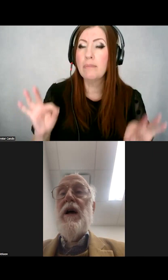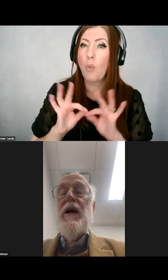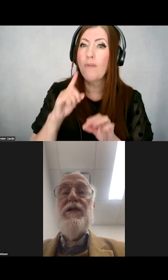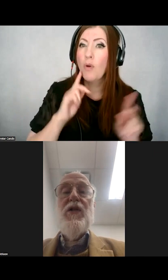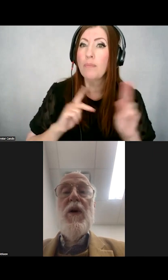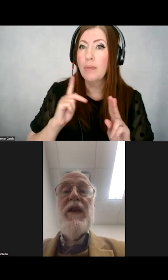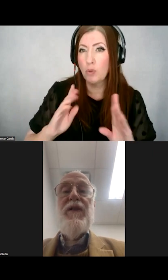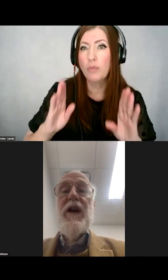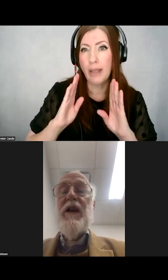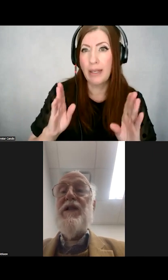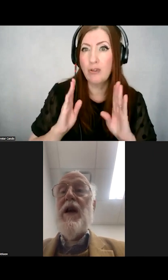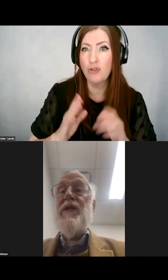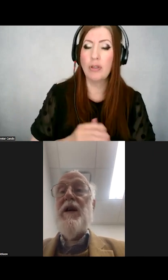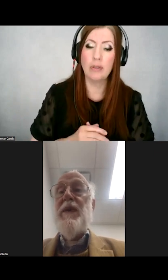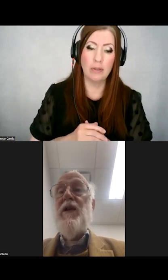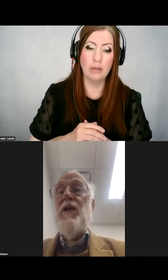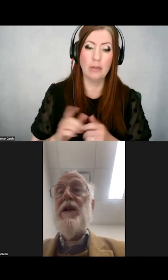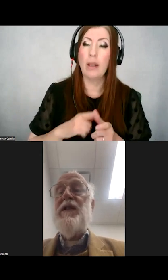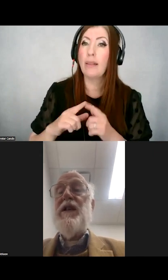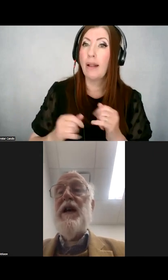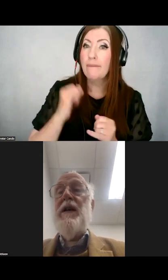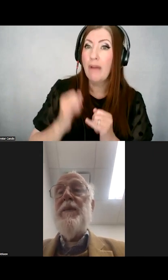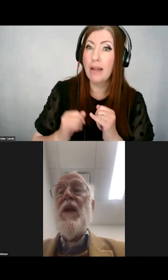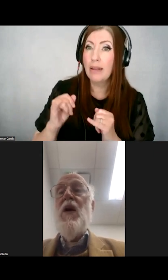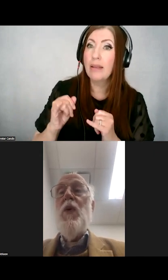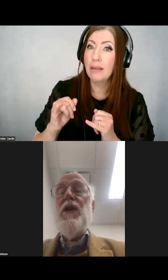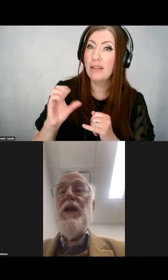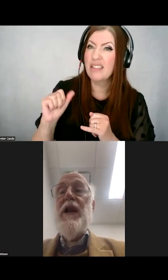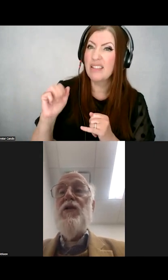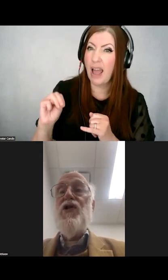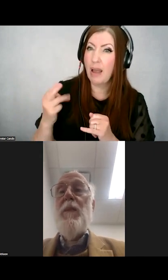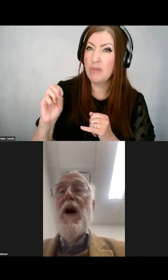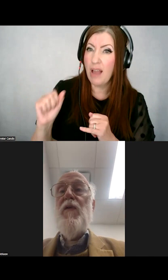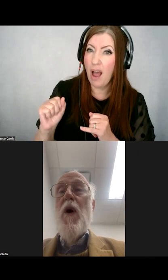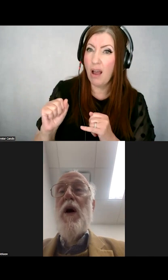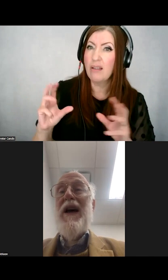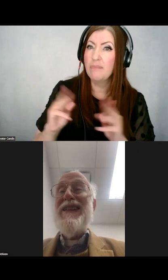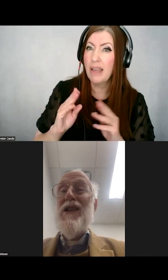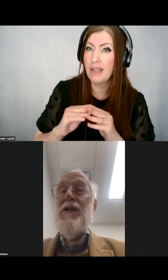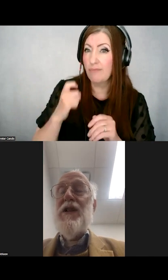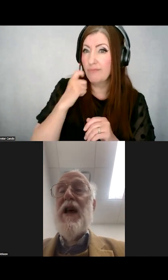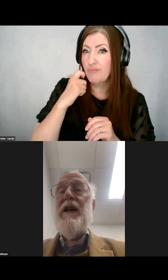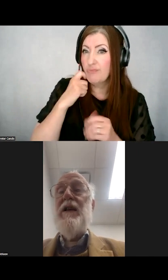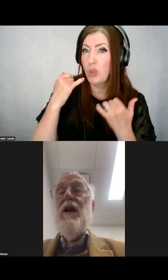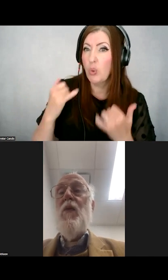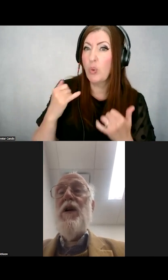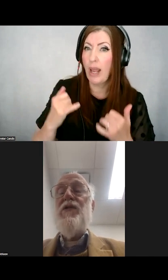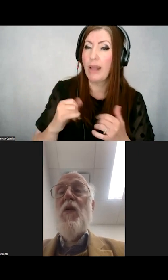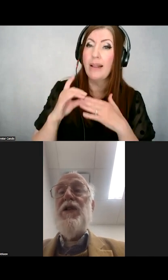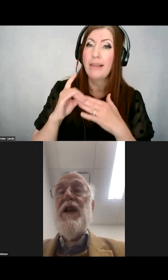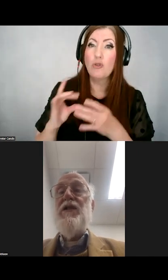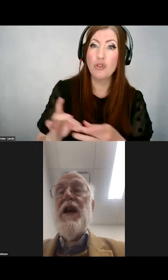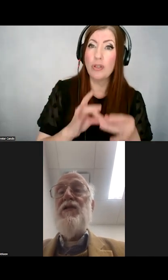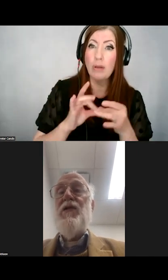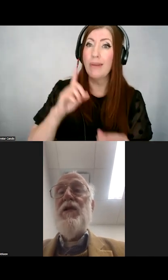attention to. And then finally, SAMHSA had a meeting earlier today with the leadership of what until today